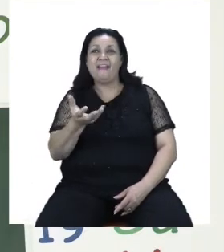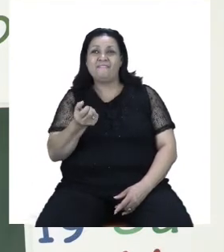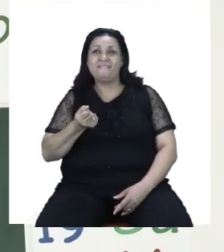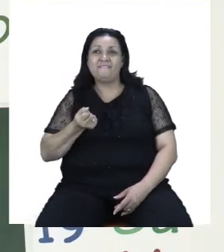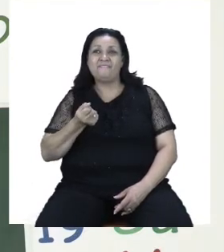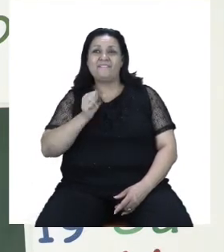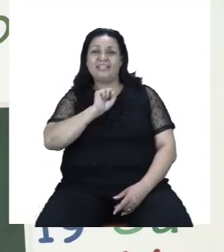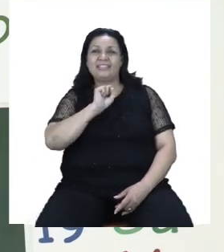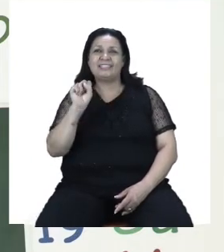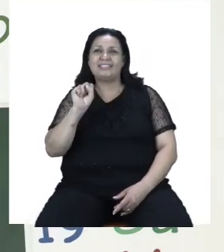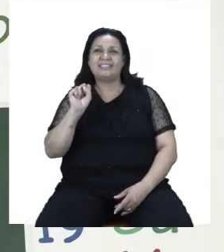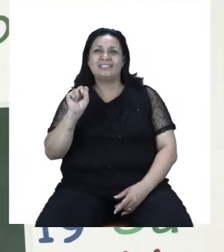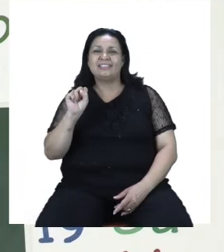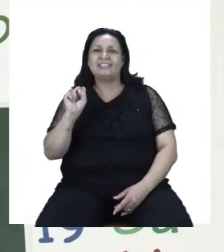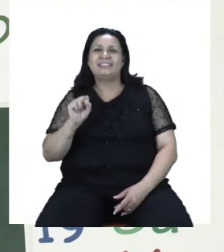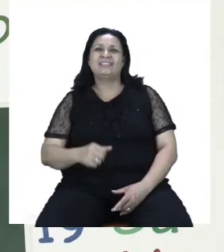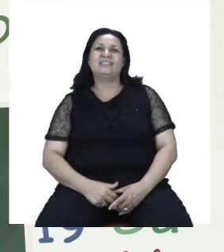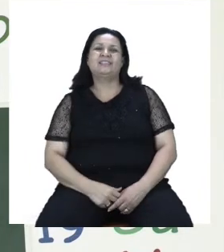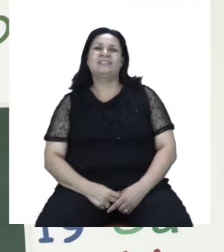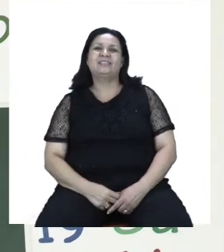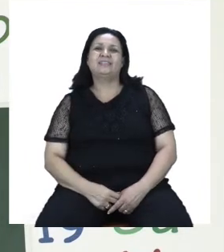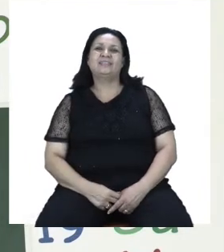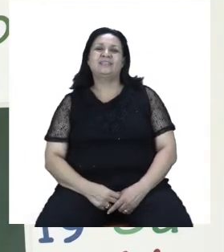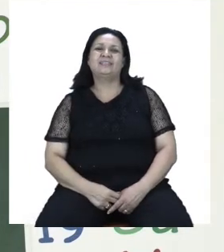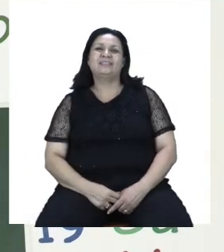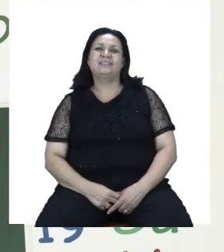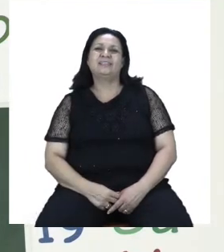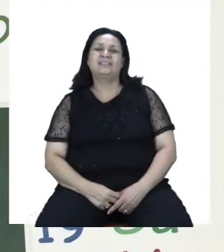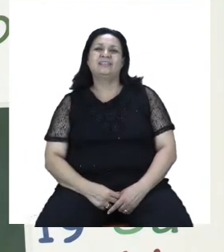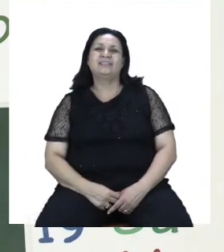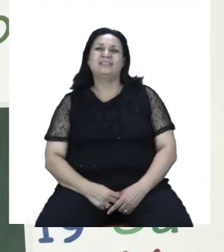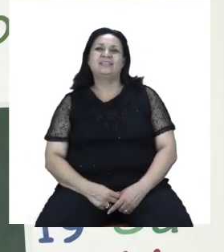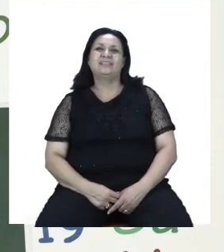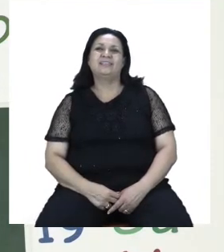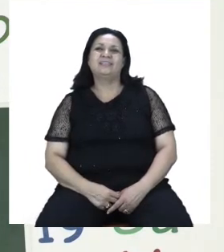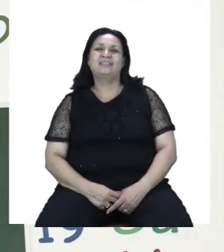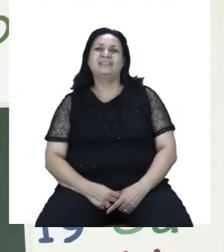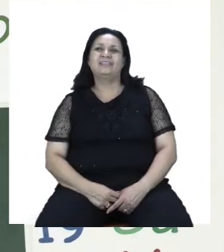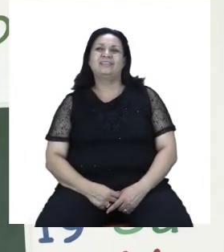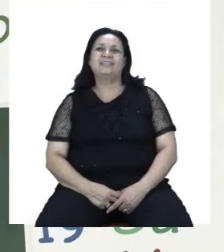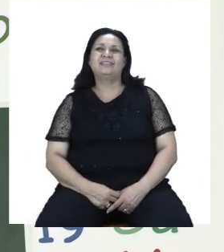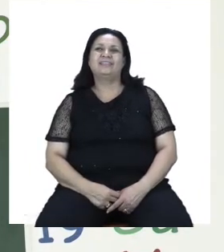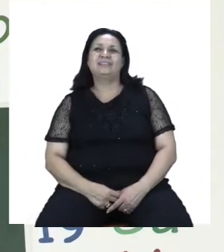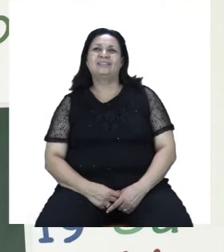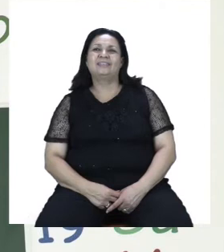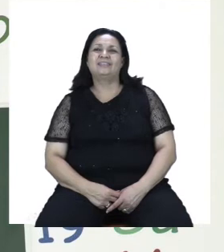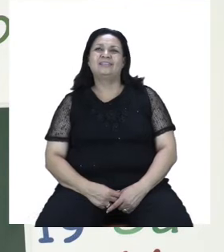A small letter S. So I am going to write my